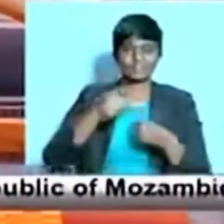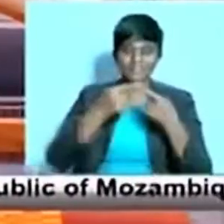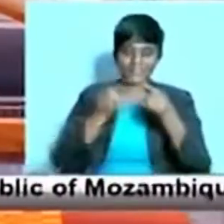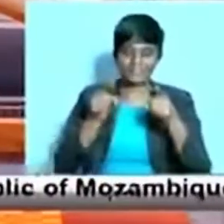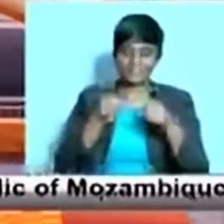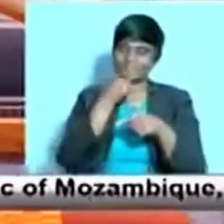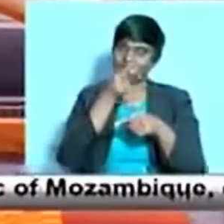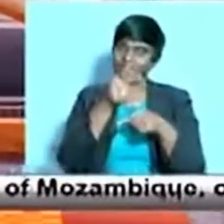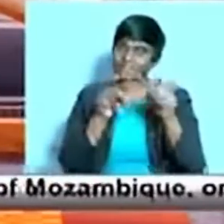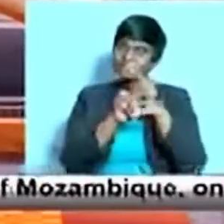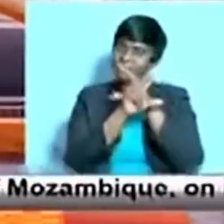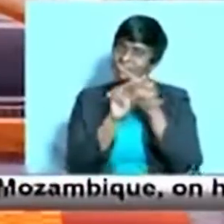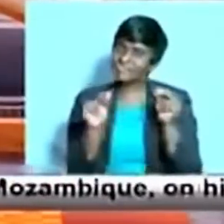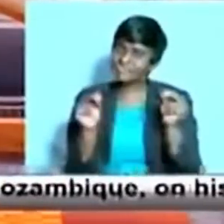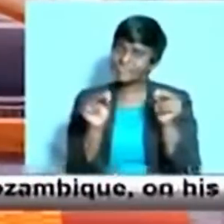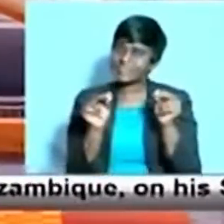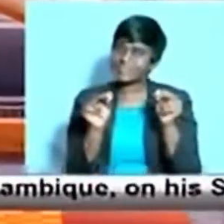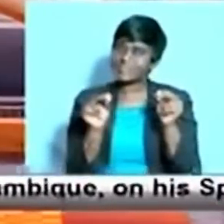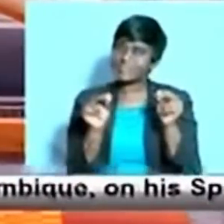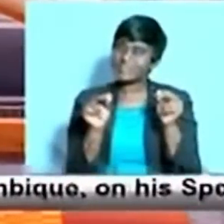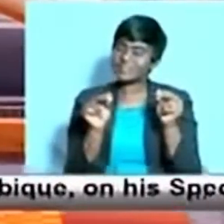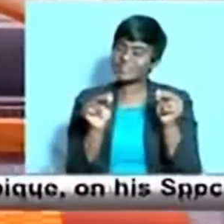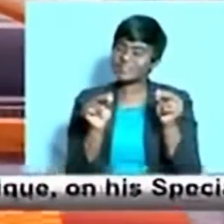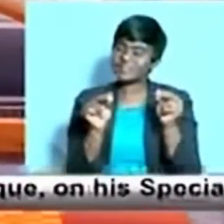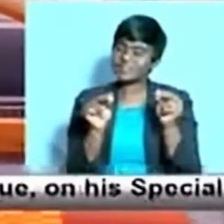Of the contrary say no.